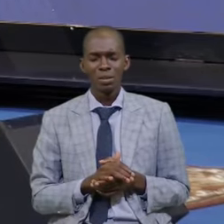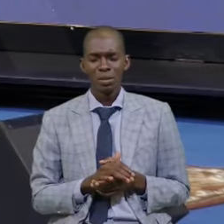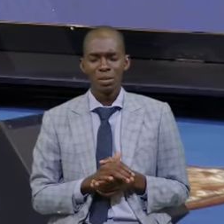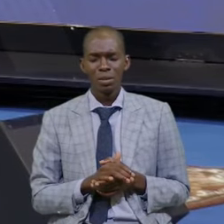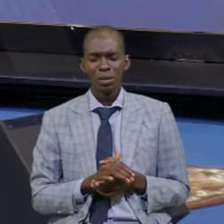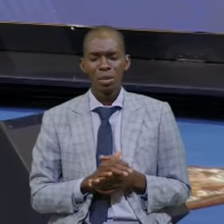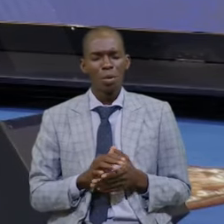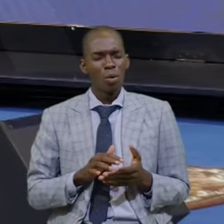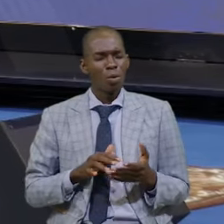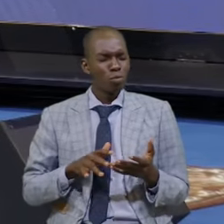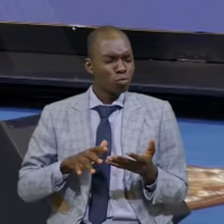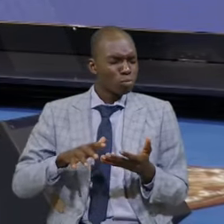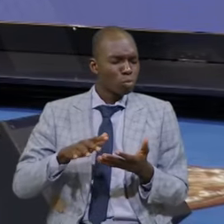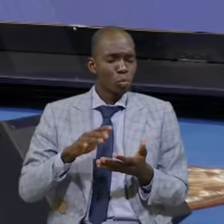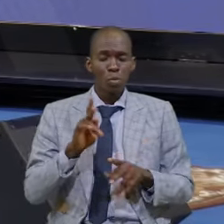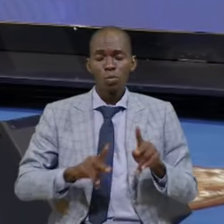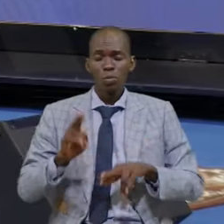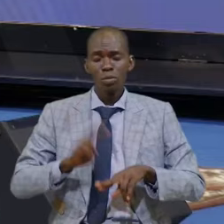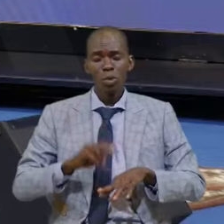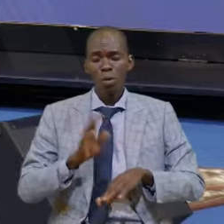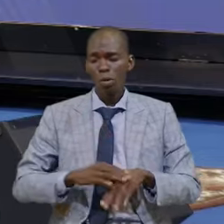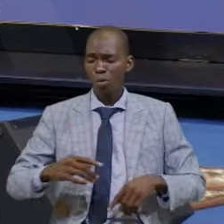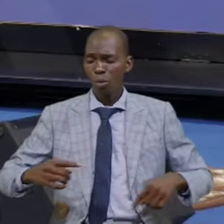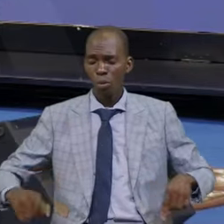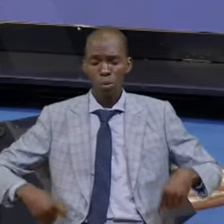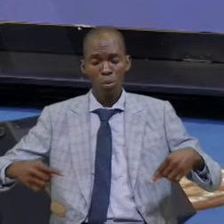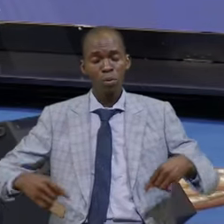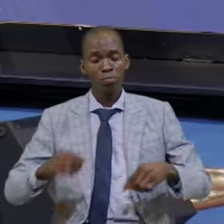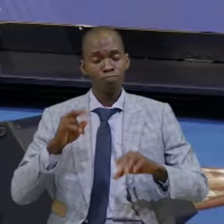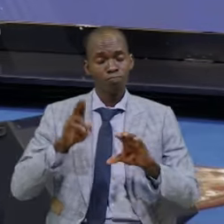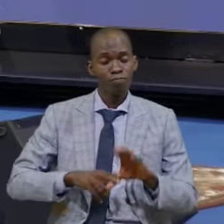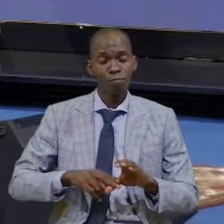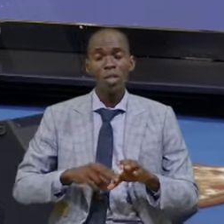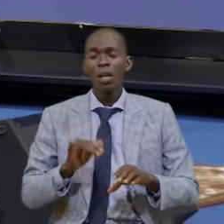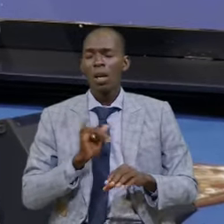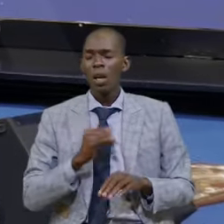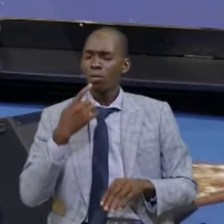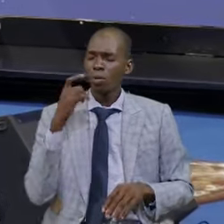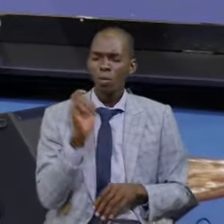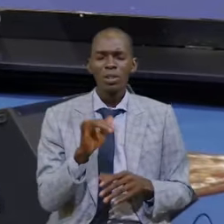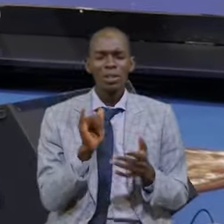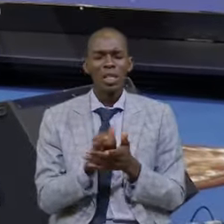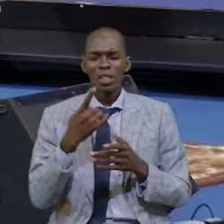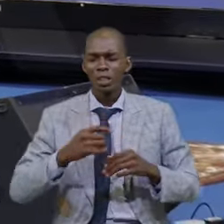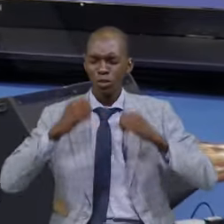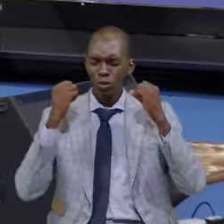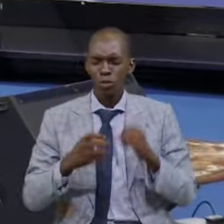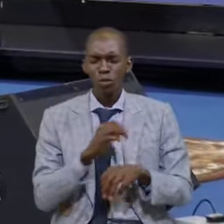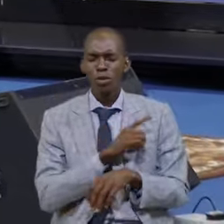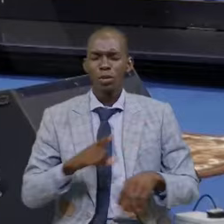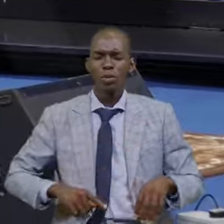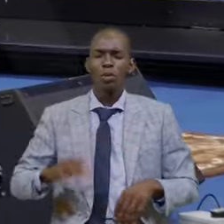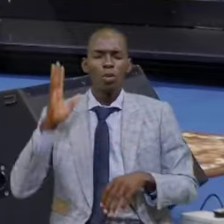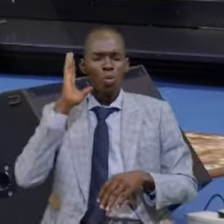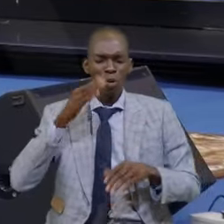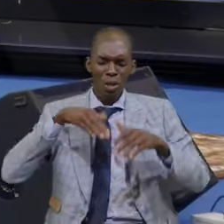Those on wheelchair, I command that the strength of the Lord, the power of the Lord, will get to